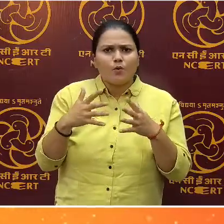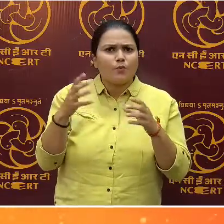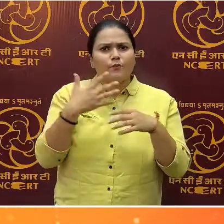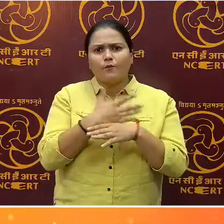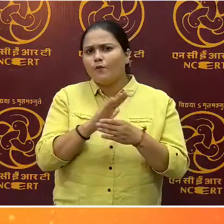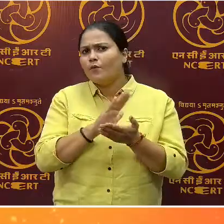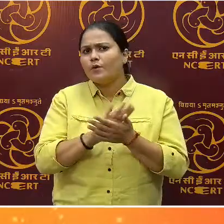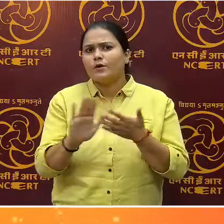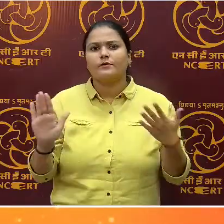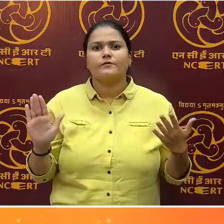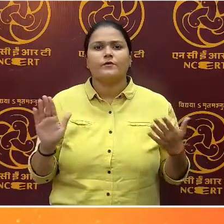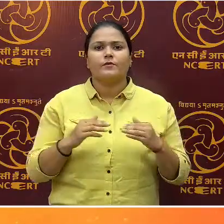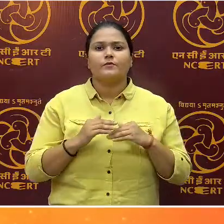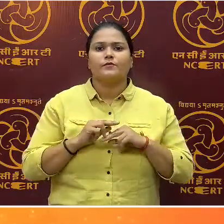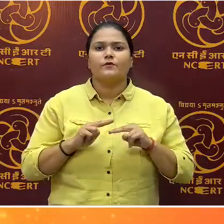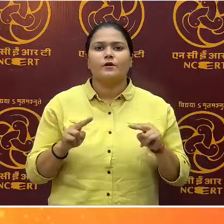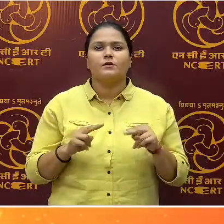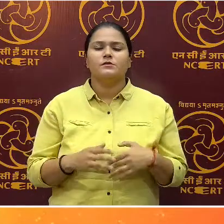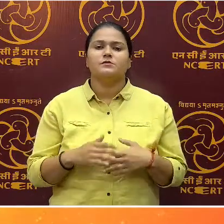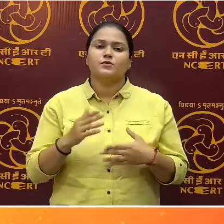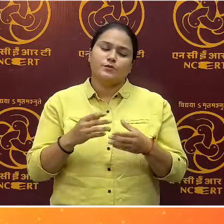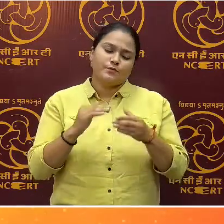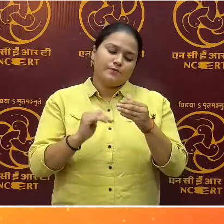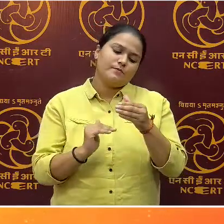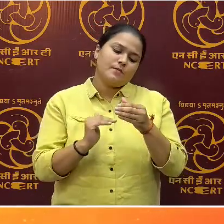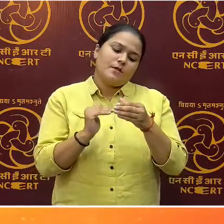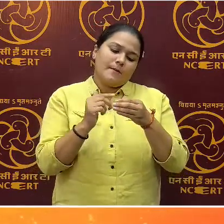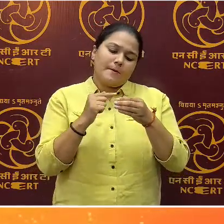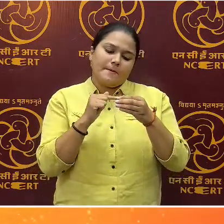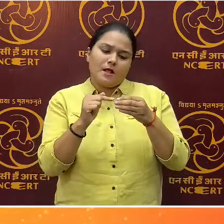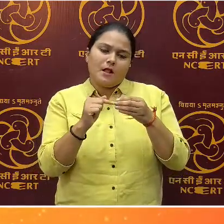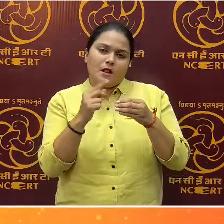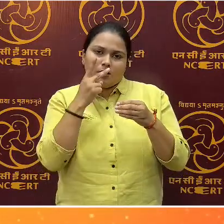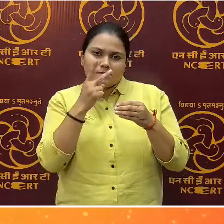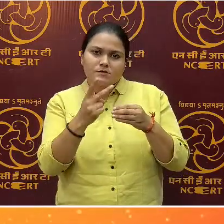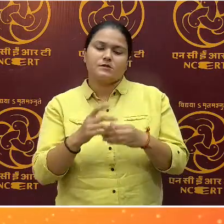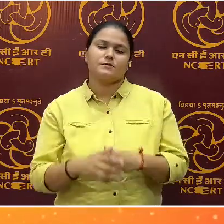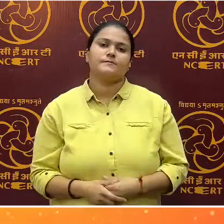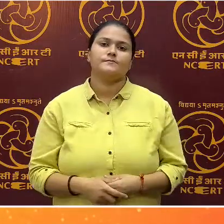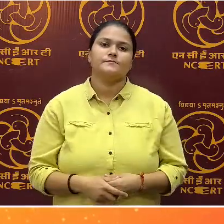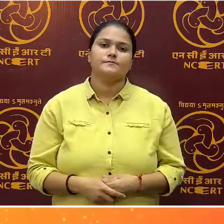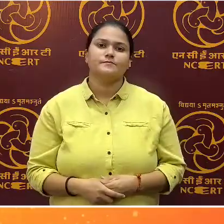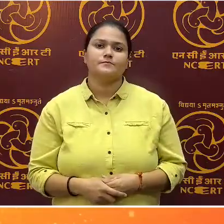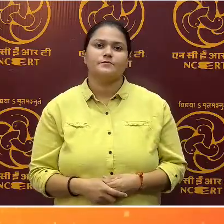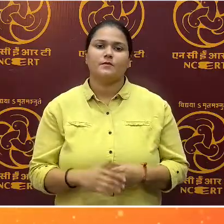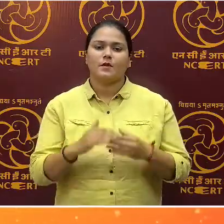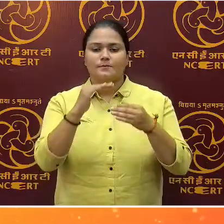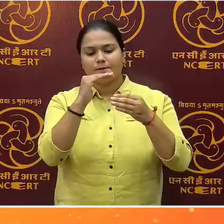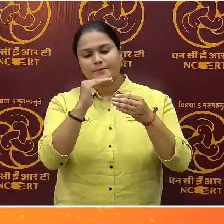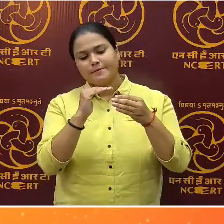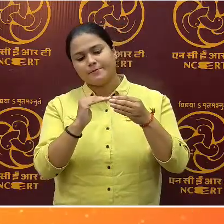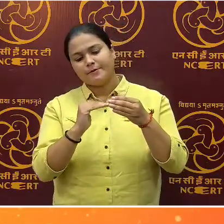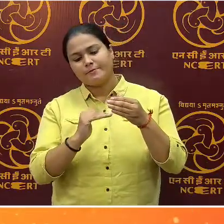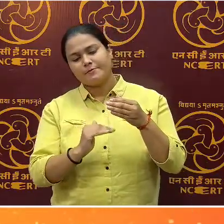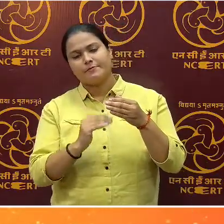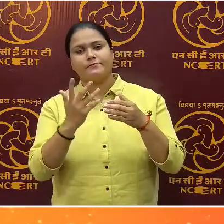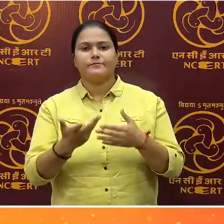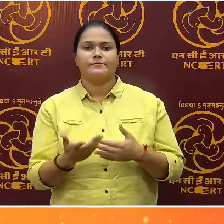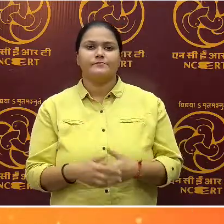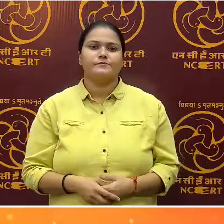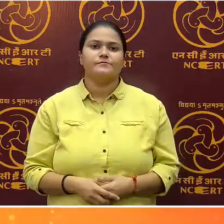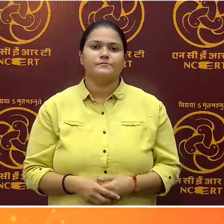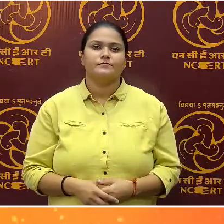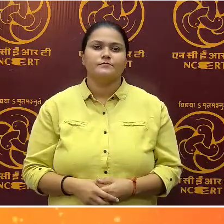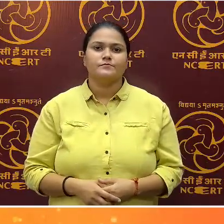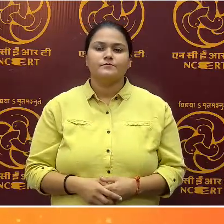water, now they are full. So where the solute goes, it settles down at the bottom.